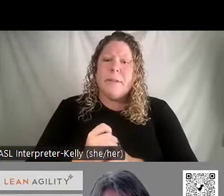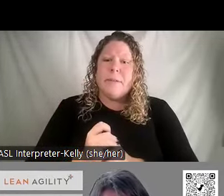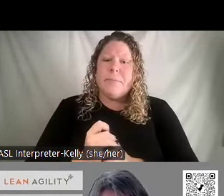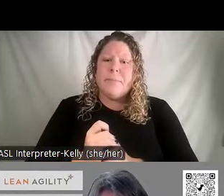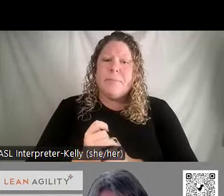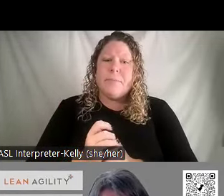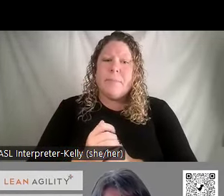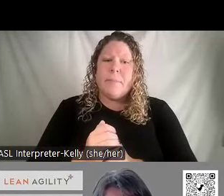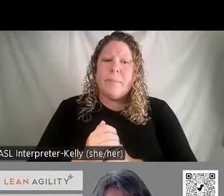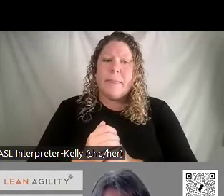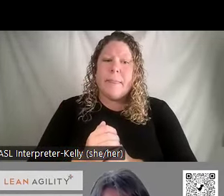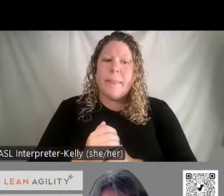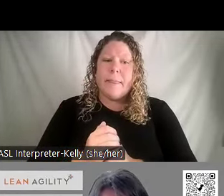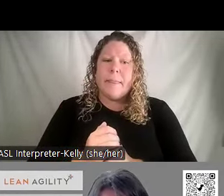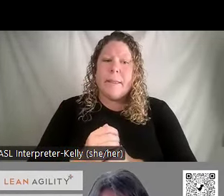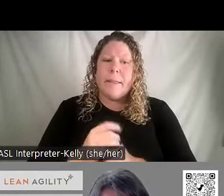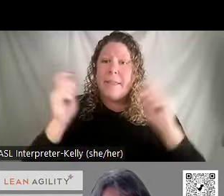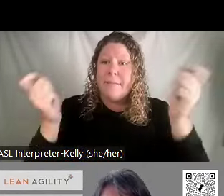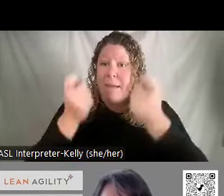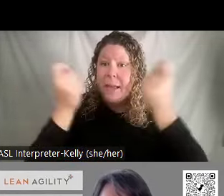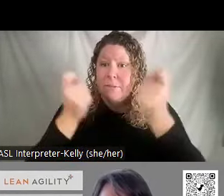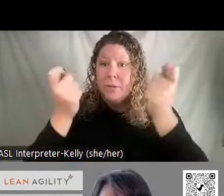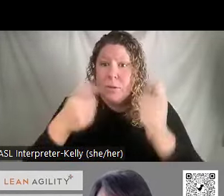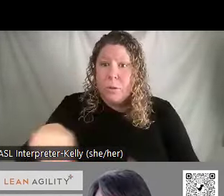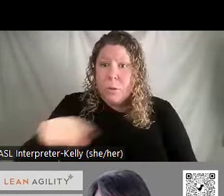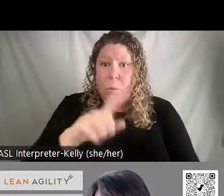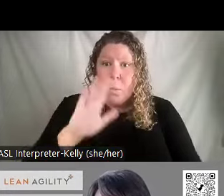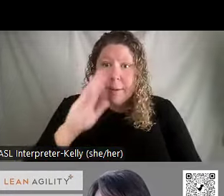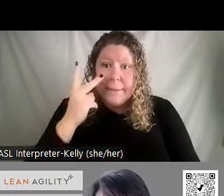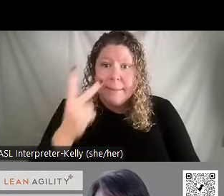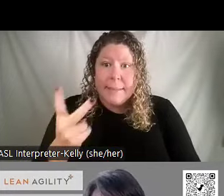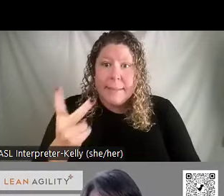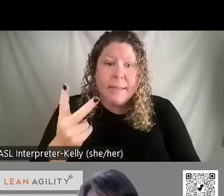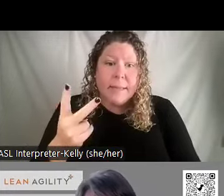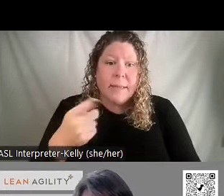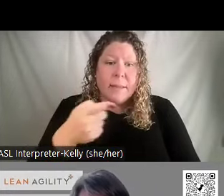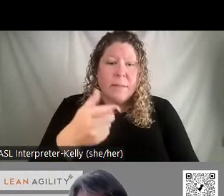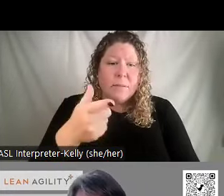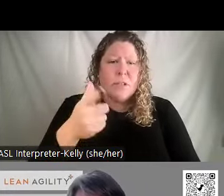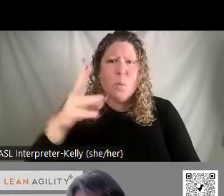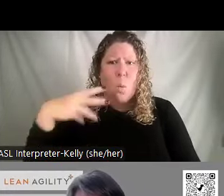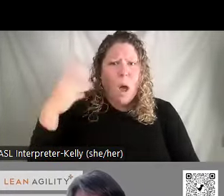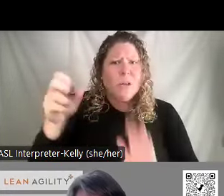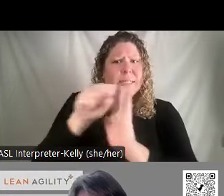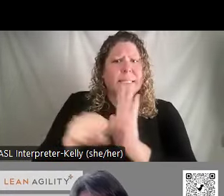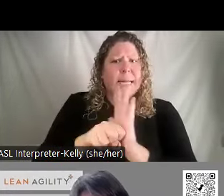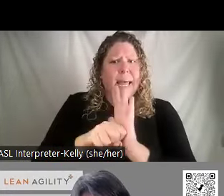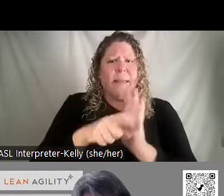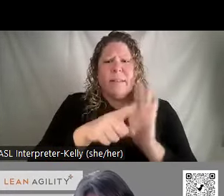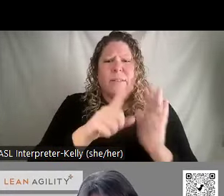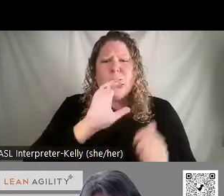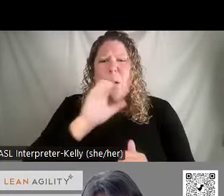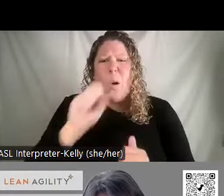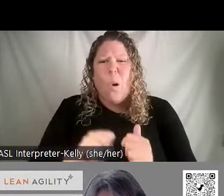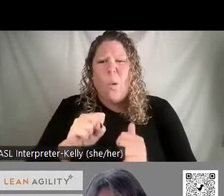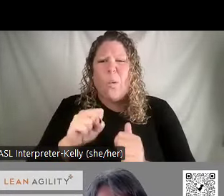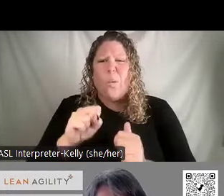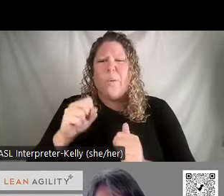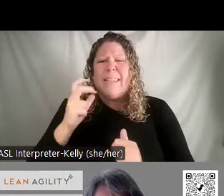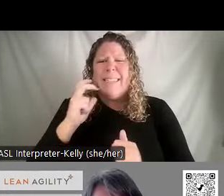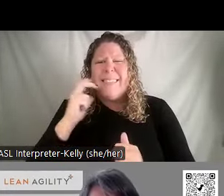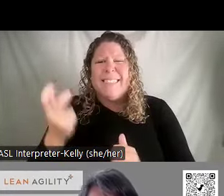the concert or the festival you're going to see, I believe, was in Washington State. This is an old, grainy cell phone video,